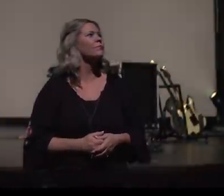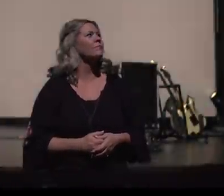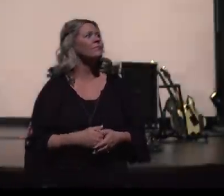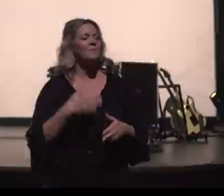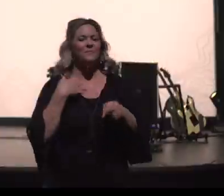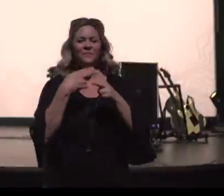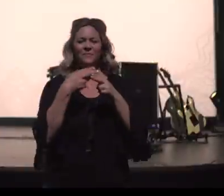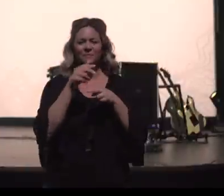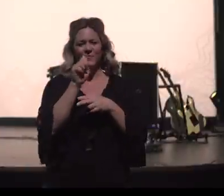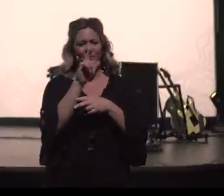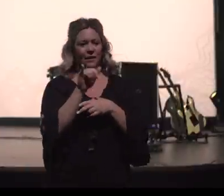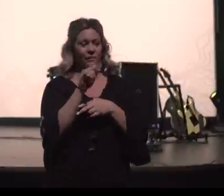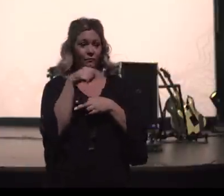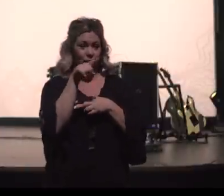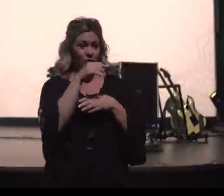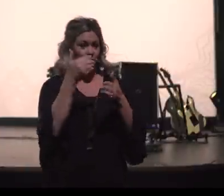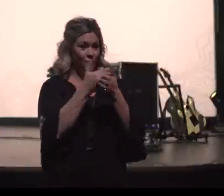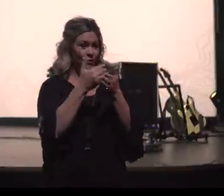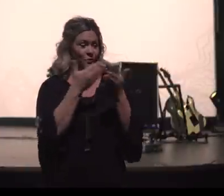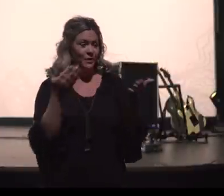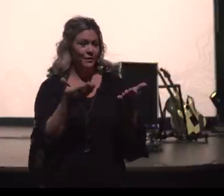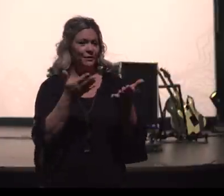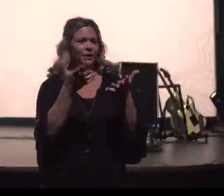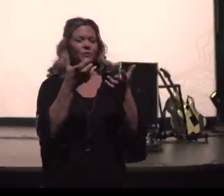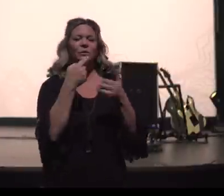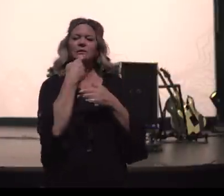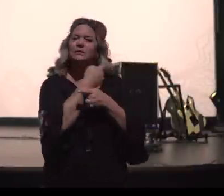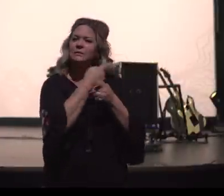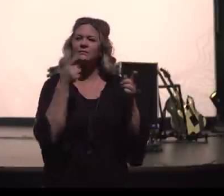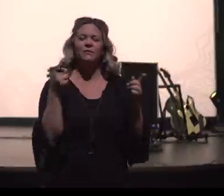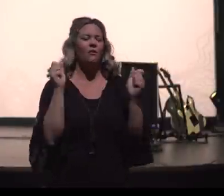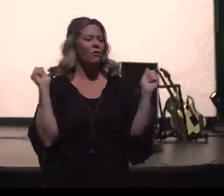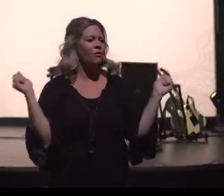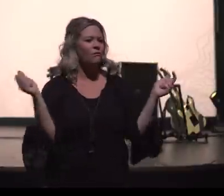My name's Ashley, for those of you that are new, and I just wanna say to